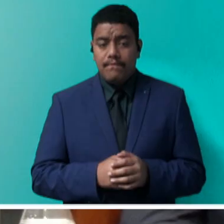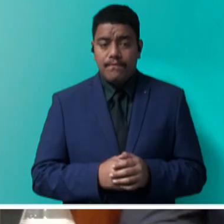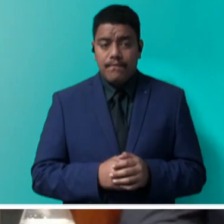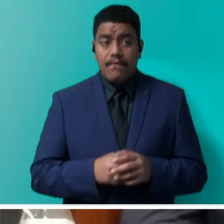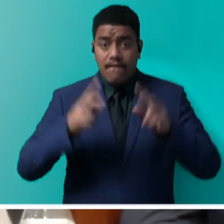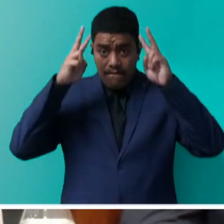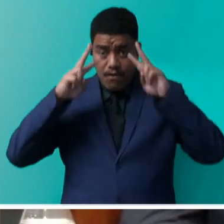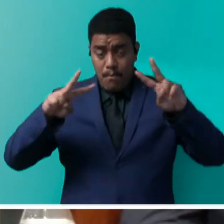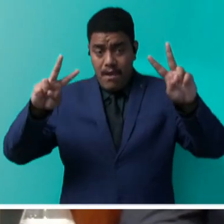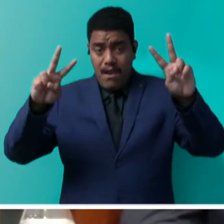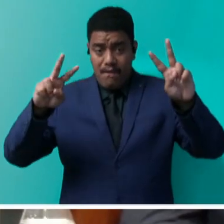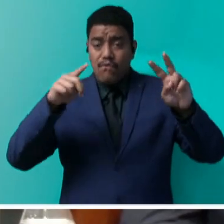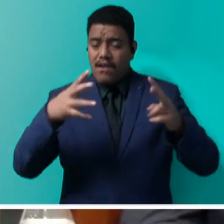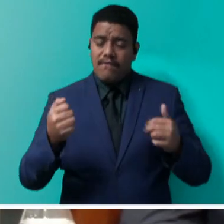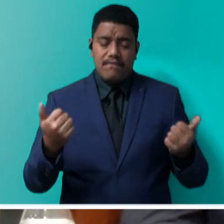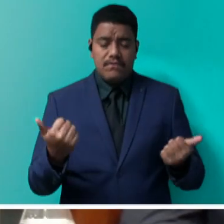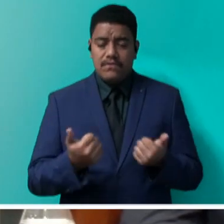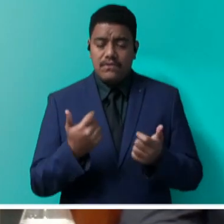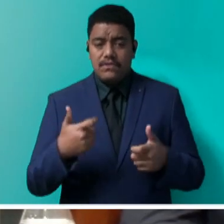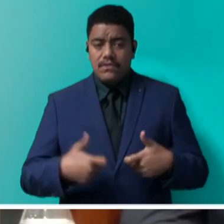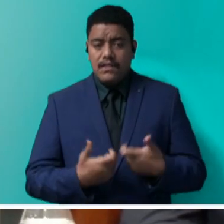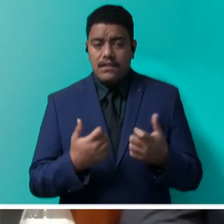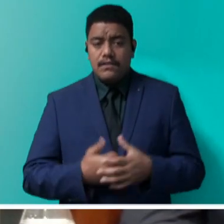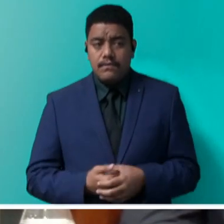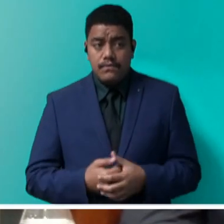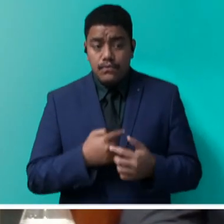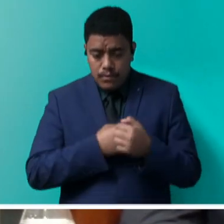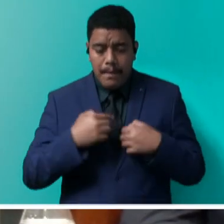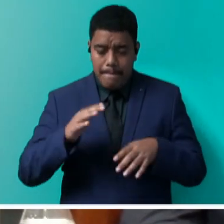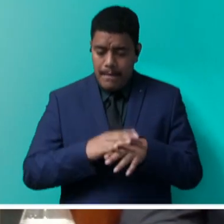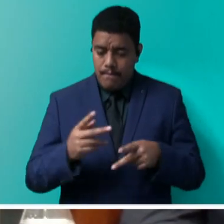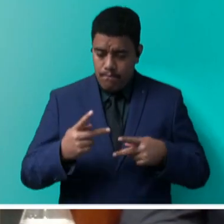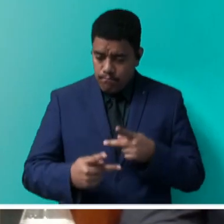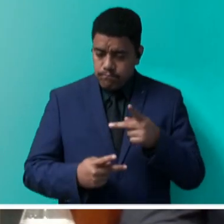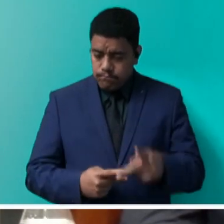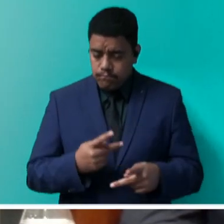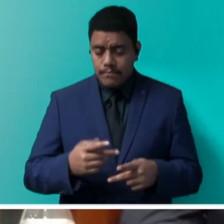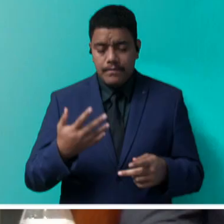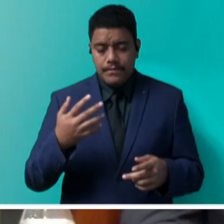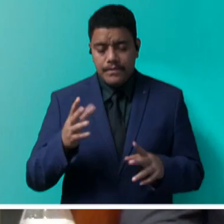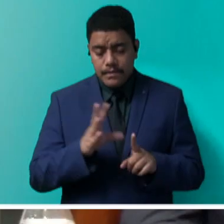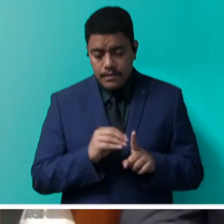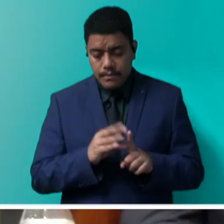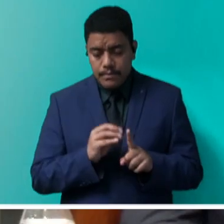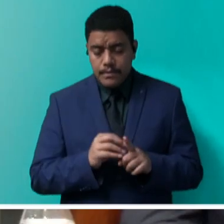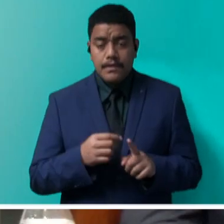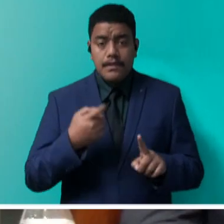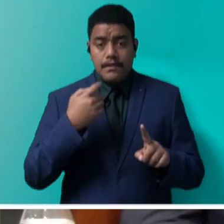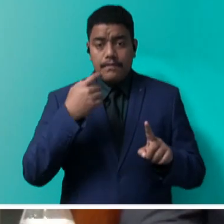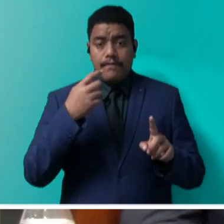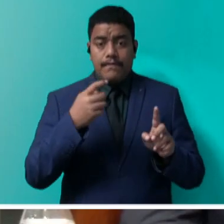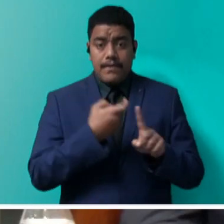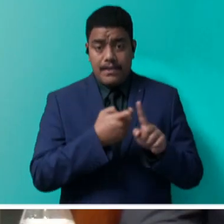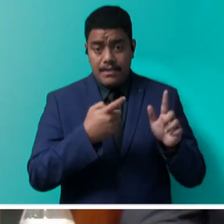logistical challenges. Targeted intervention, we are making progress. For example, in Kitei Village and